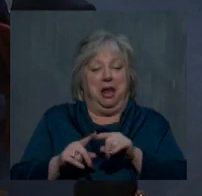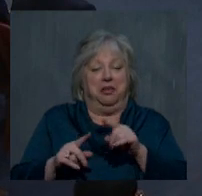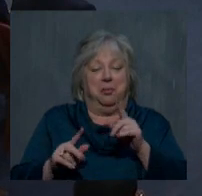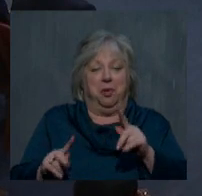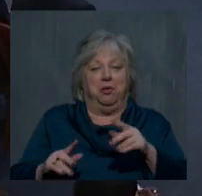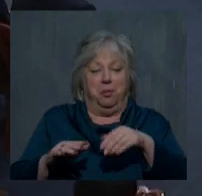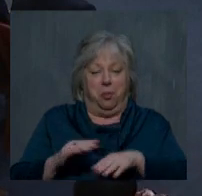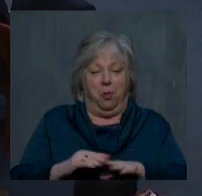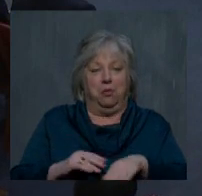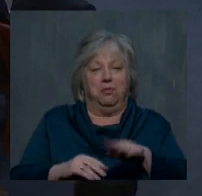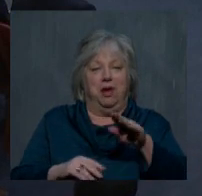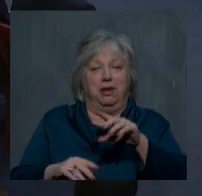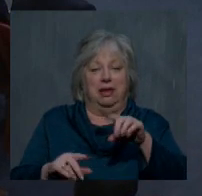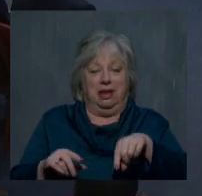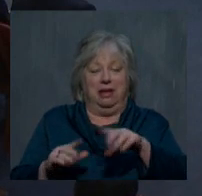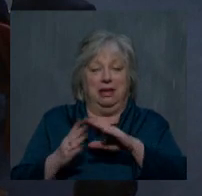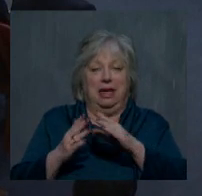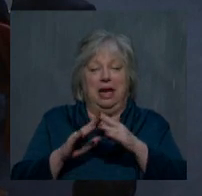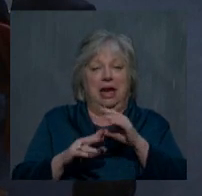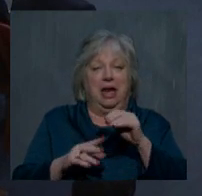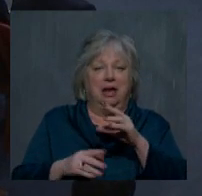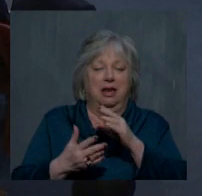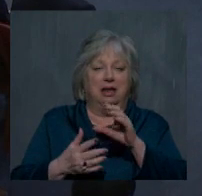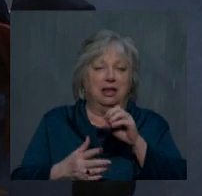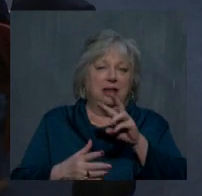okay? Thank you.